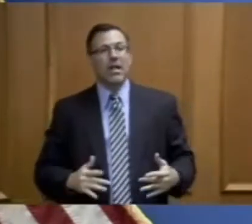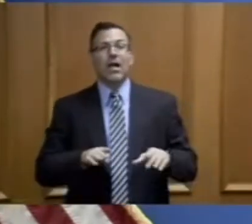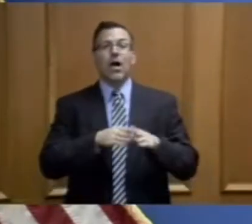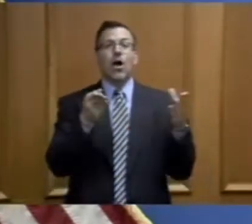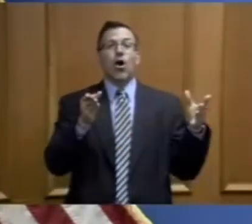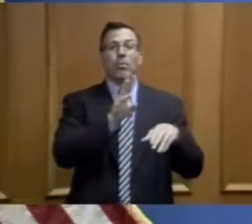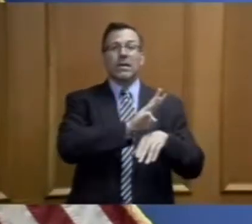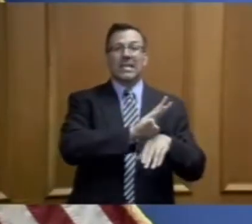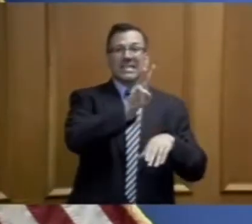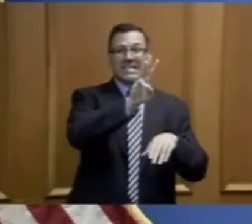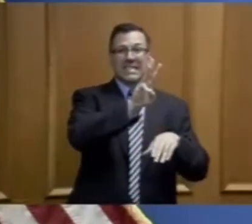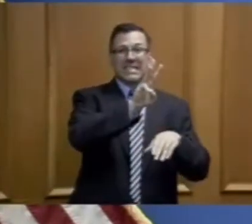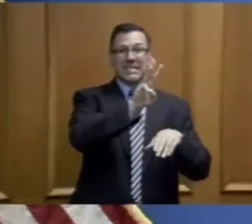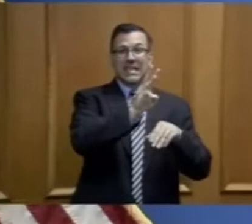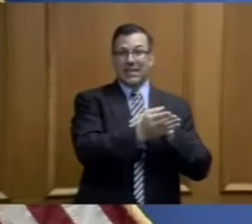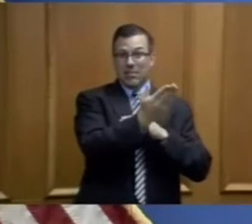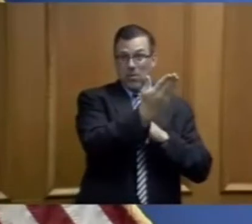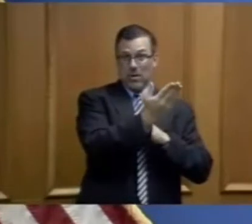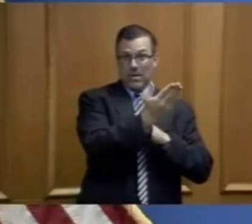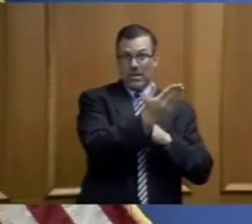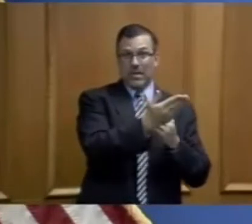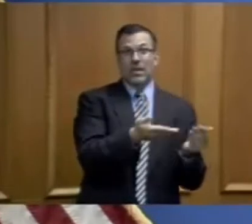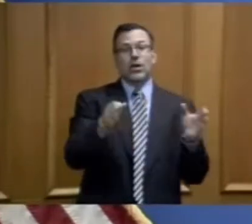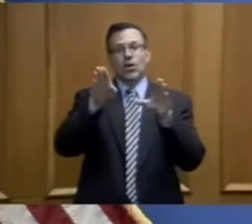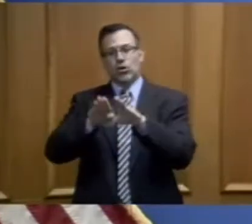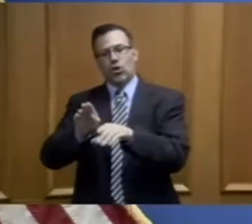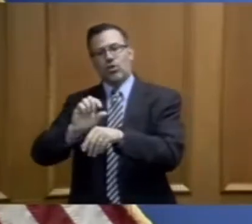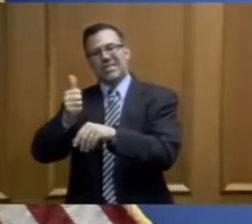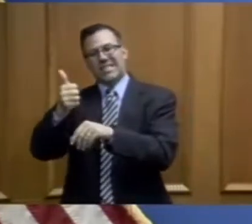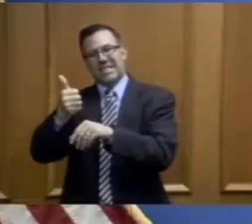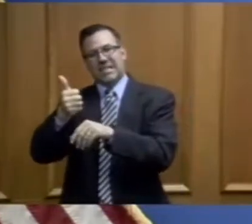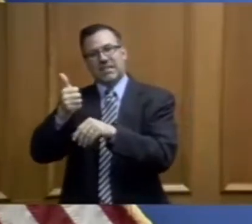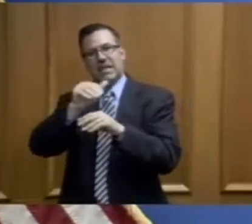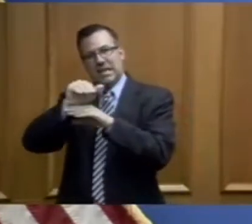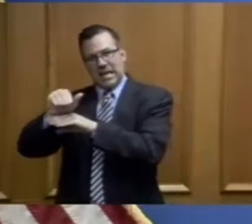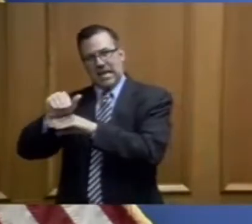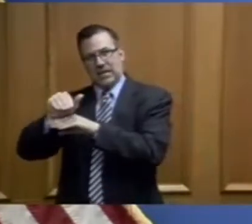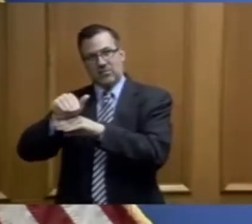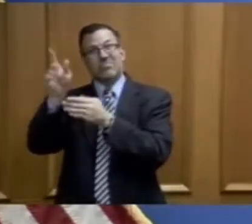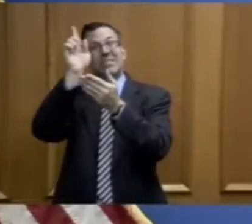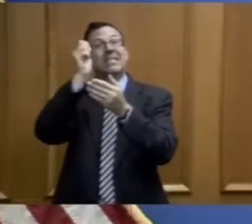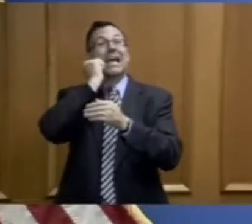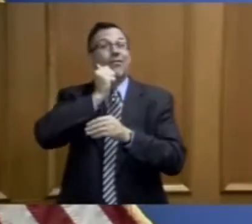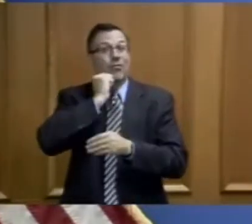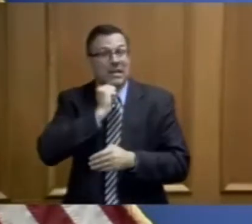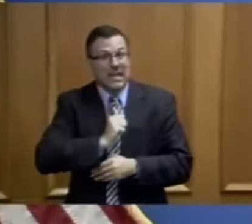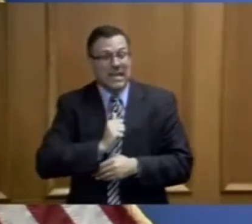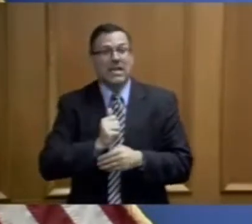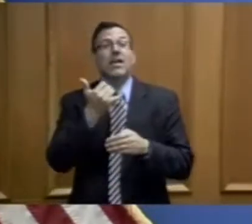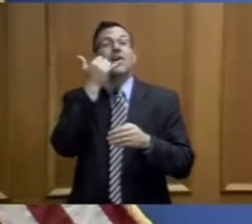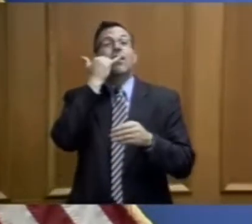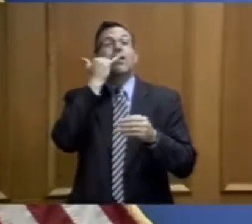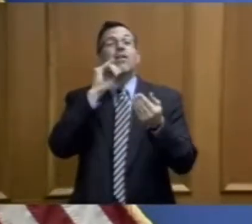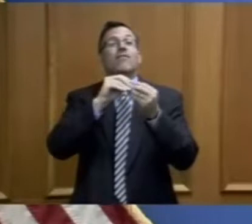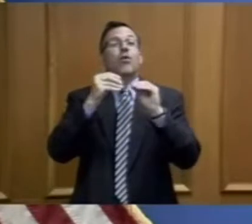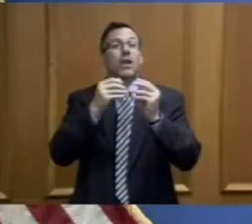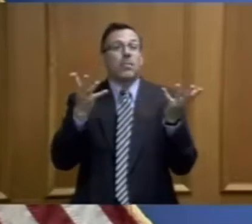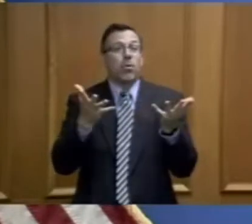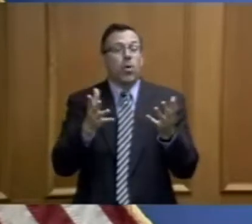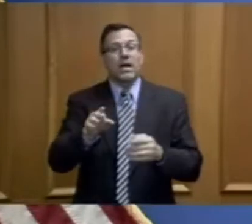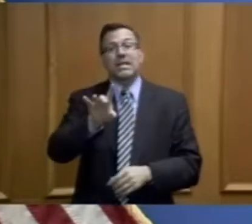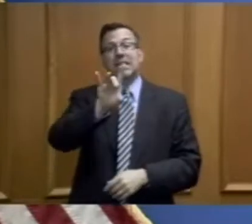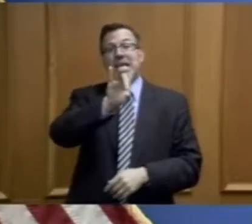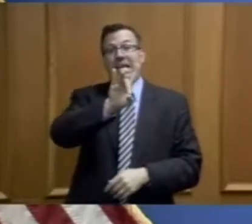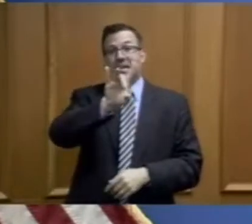week. Again, that's 6 a.m. to 10 p.m. every day of the week. The number to call that we'll be announcing is